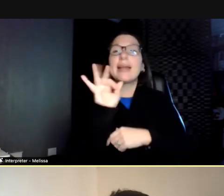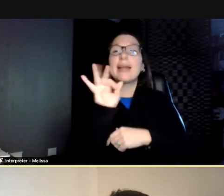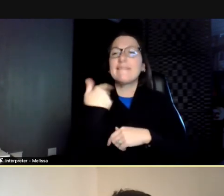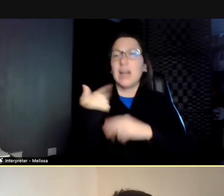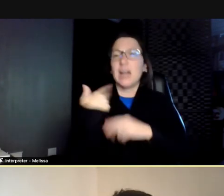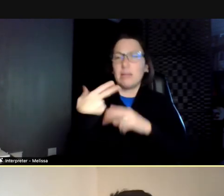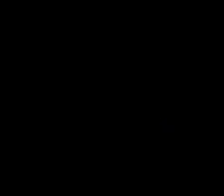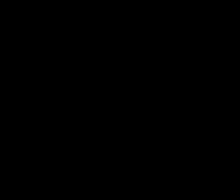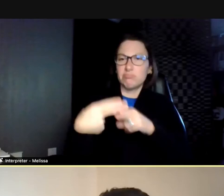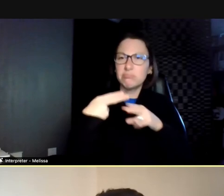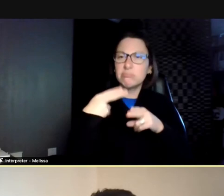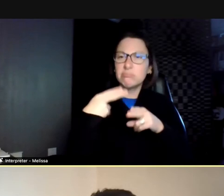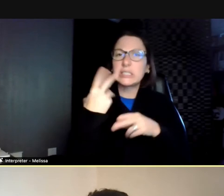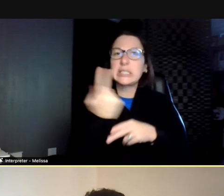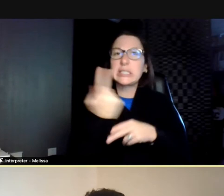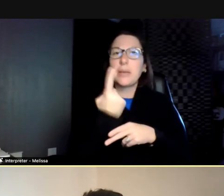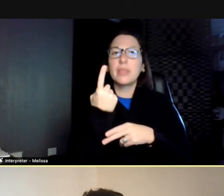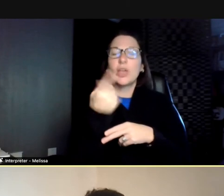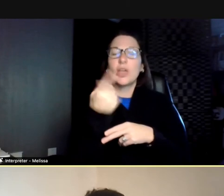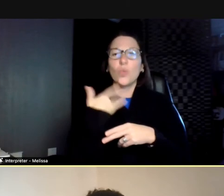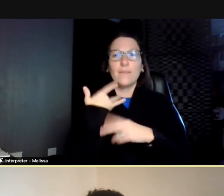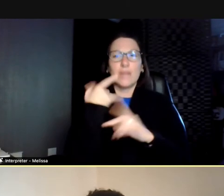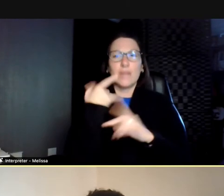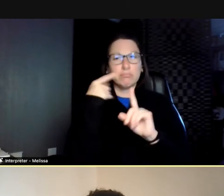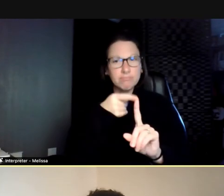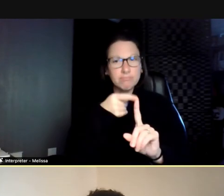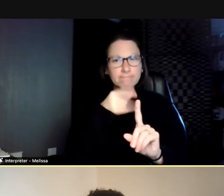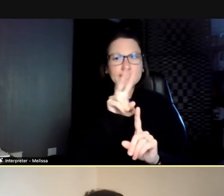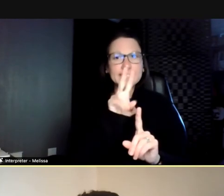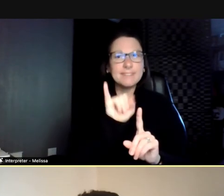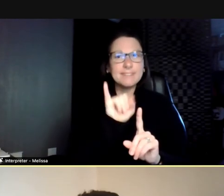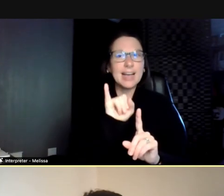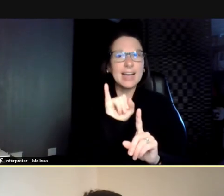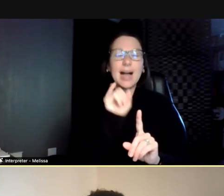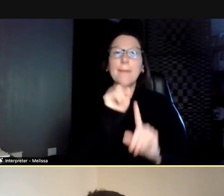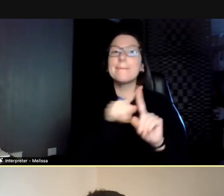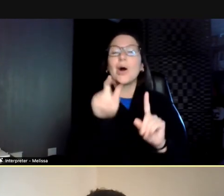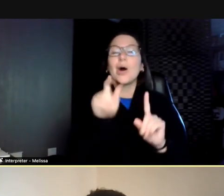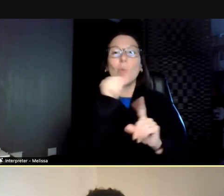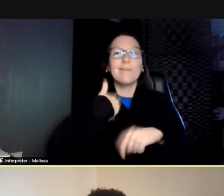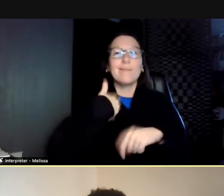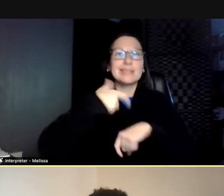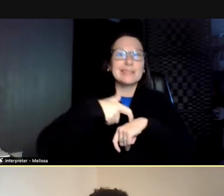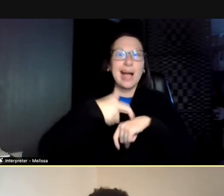like a little bit specific to CVI that we don't have time to cover, feel free to